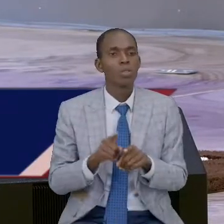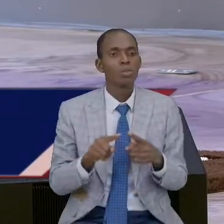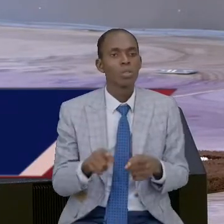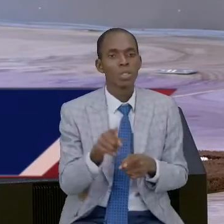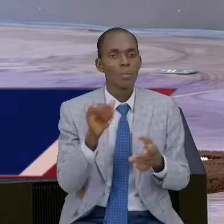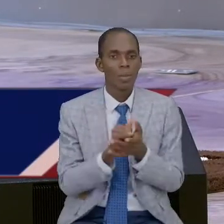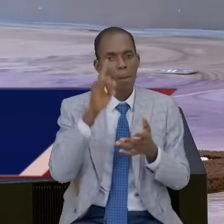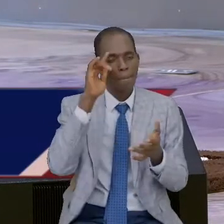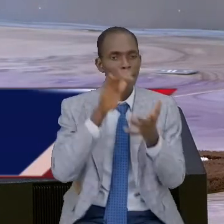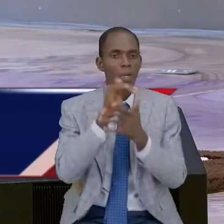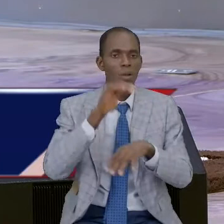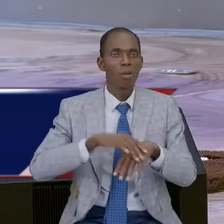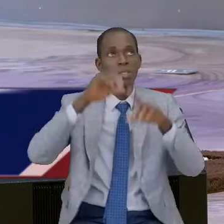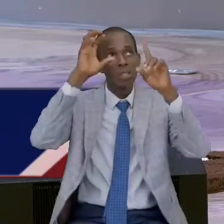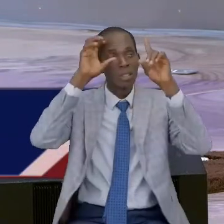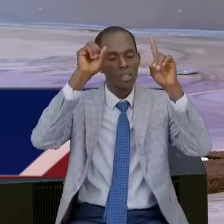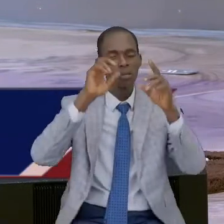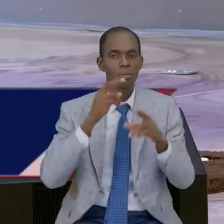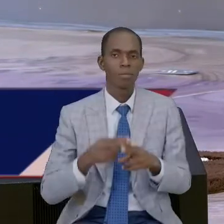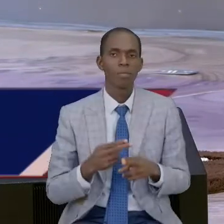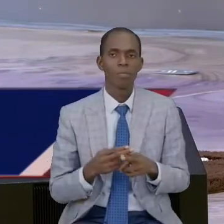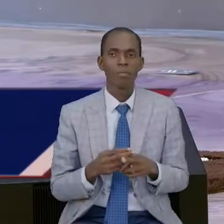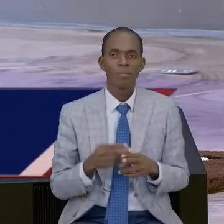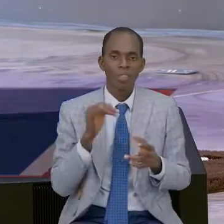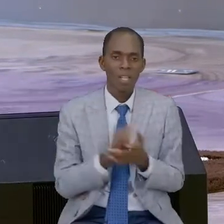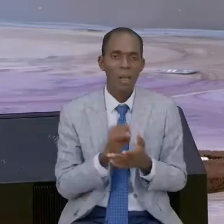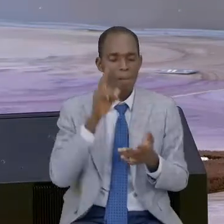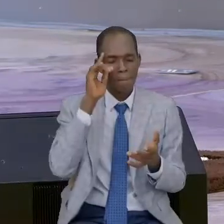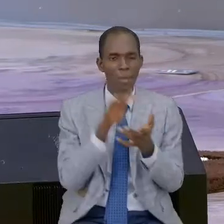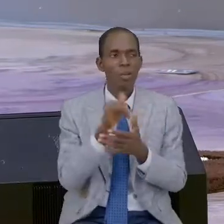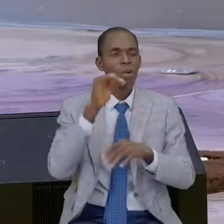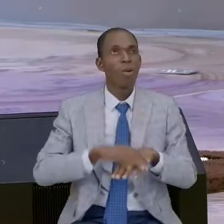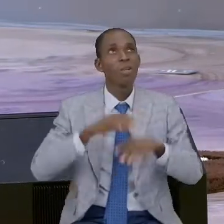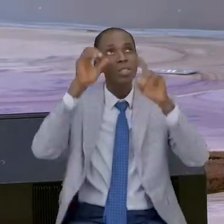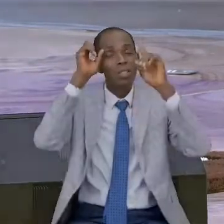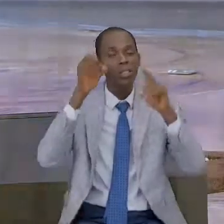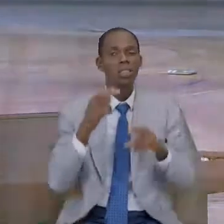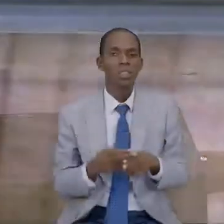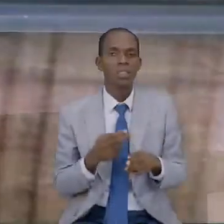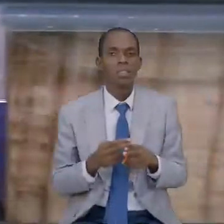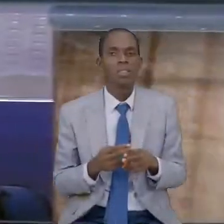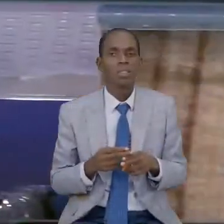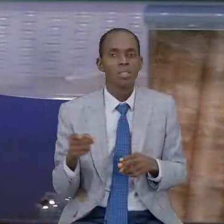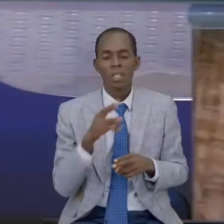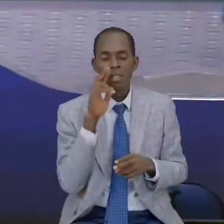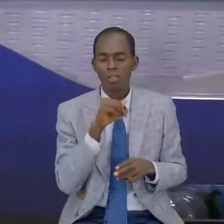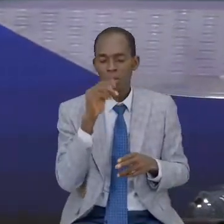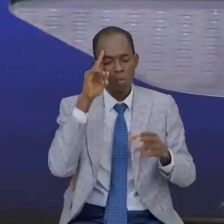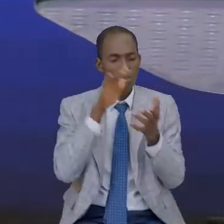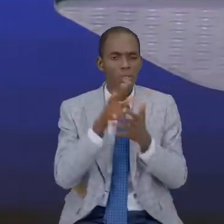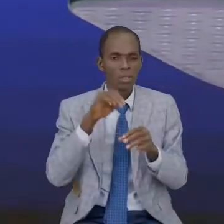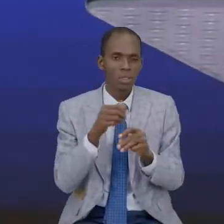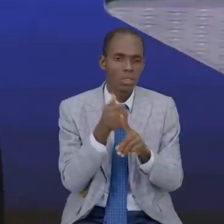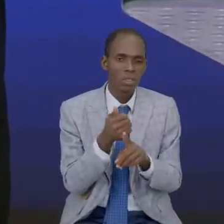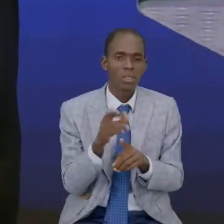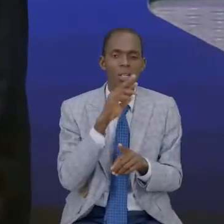to them that believe on his name. That believe on his name. They are not believing in